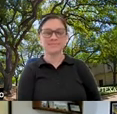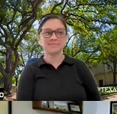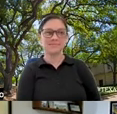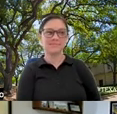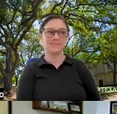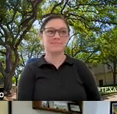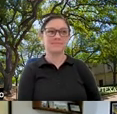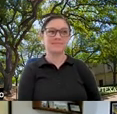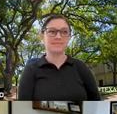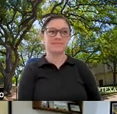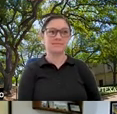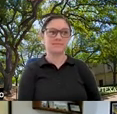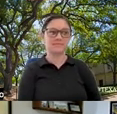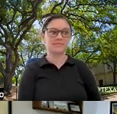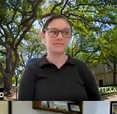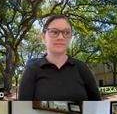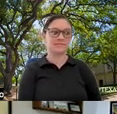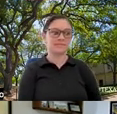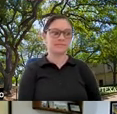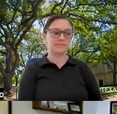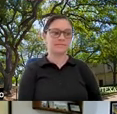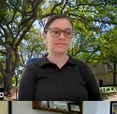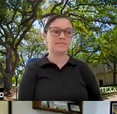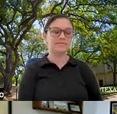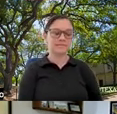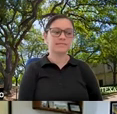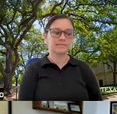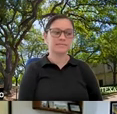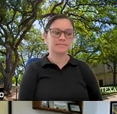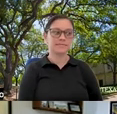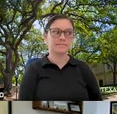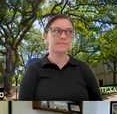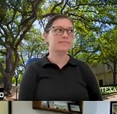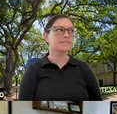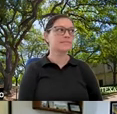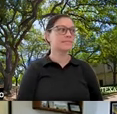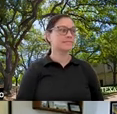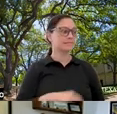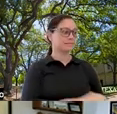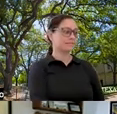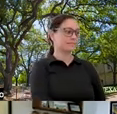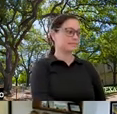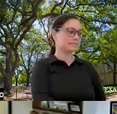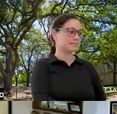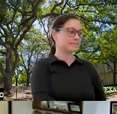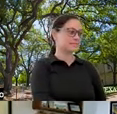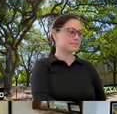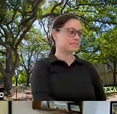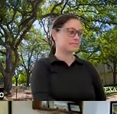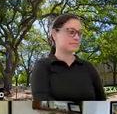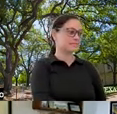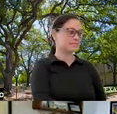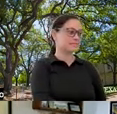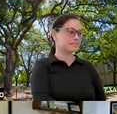to step away, that's totally okay. But I just wanted to give you a heads up that we do want you on camera as much as